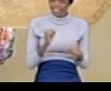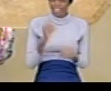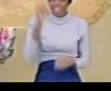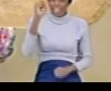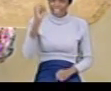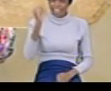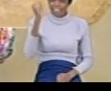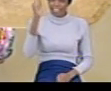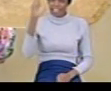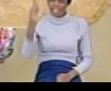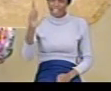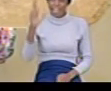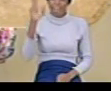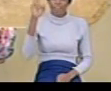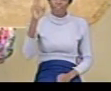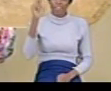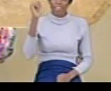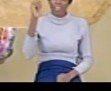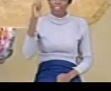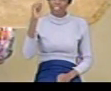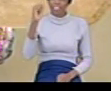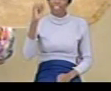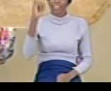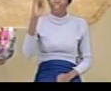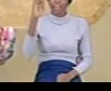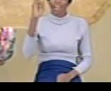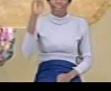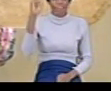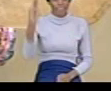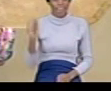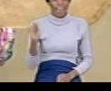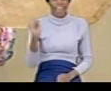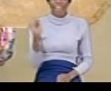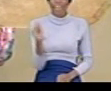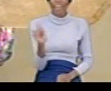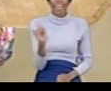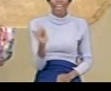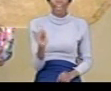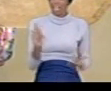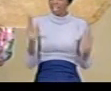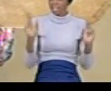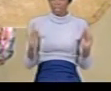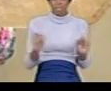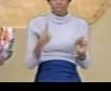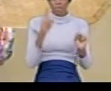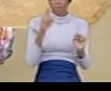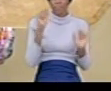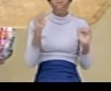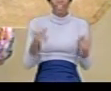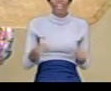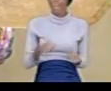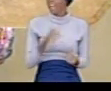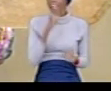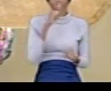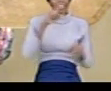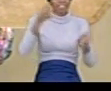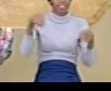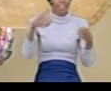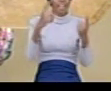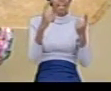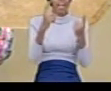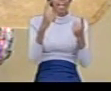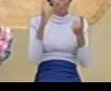without S-A-L-V-A-T-I-O-N. No, you can get